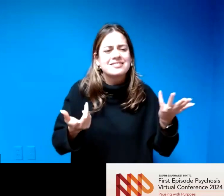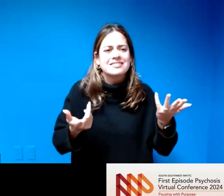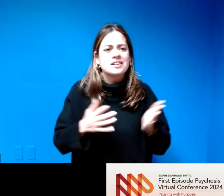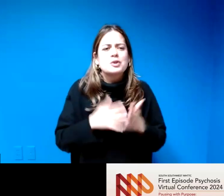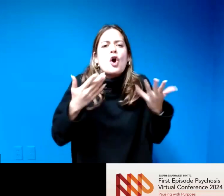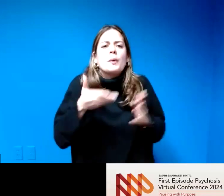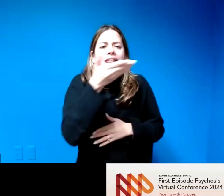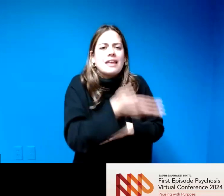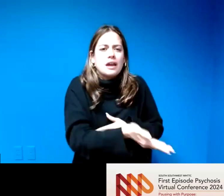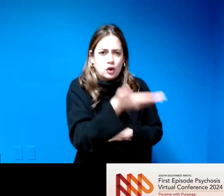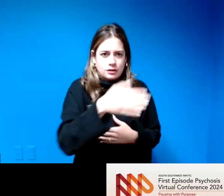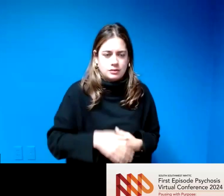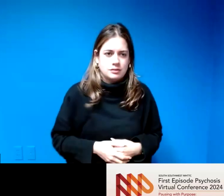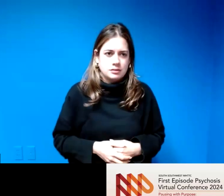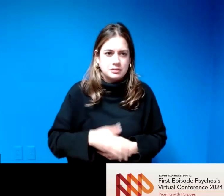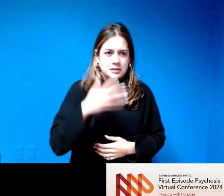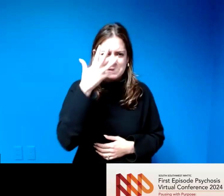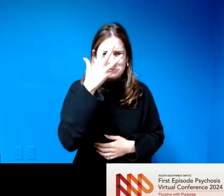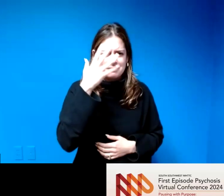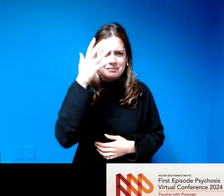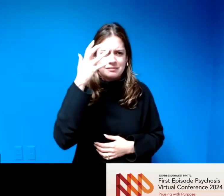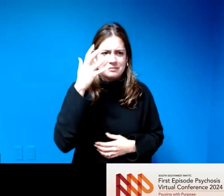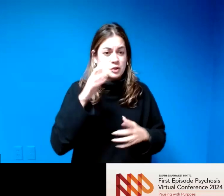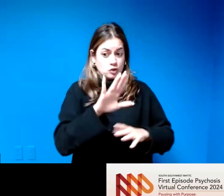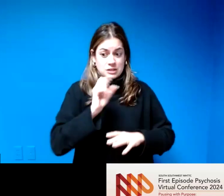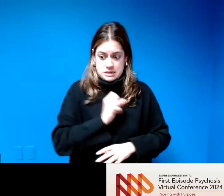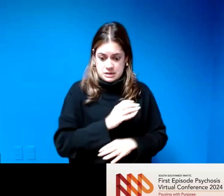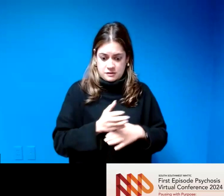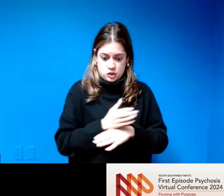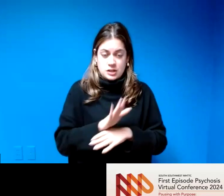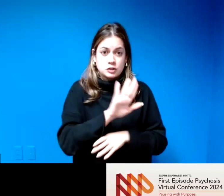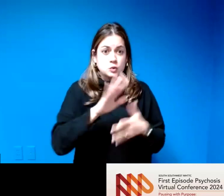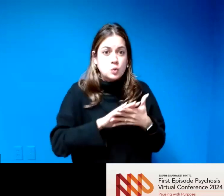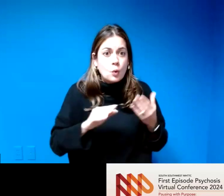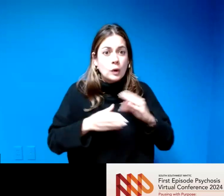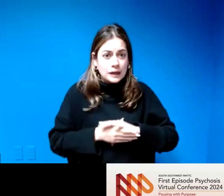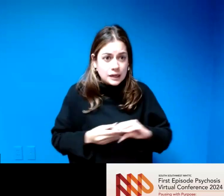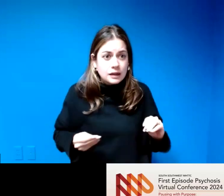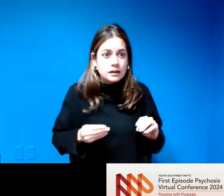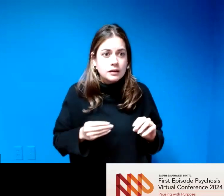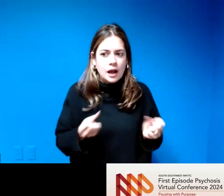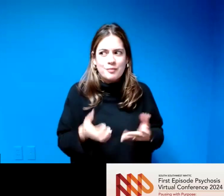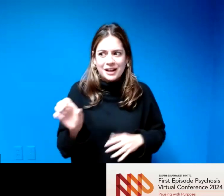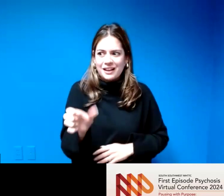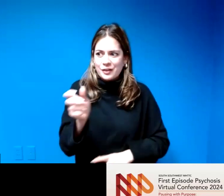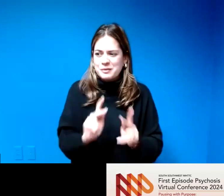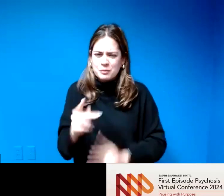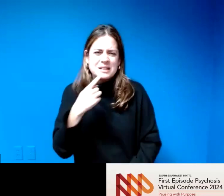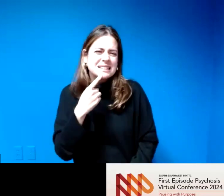what happens once you start to share your story. How many other people in the room will